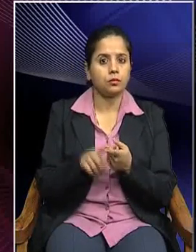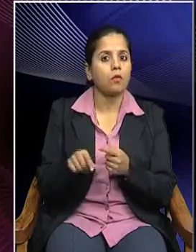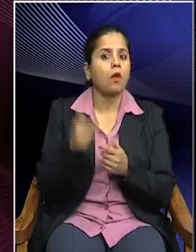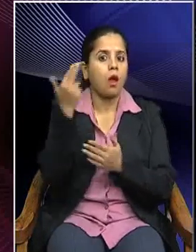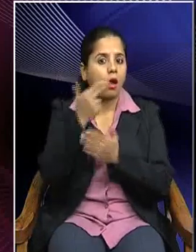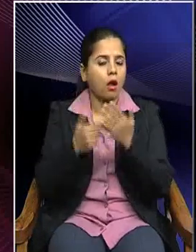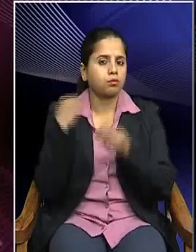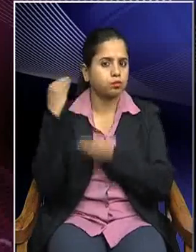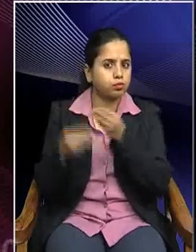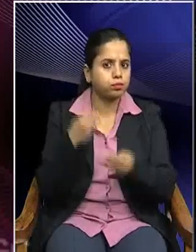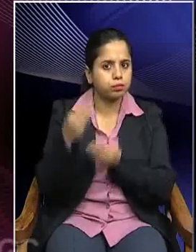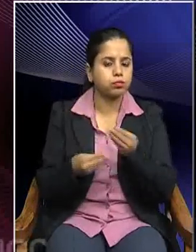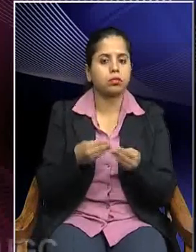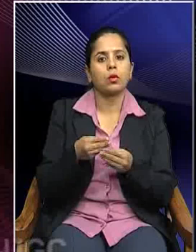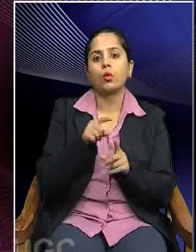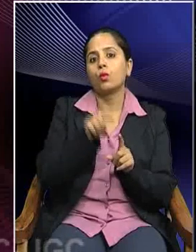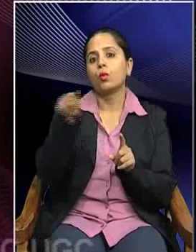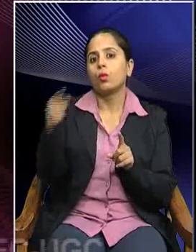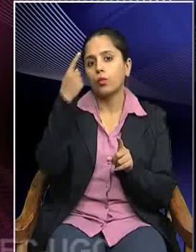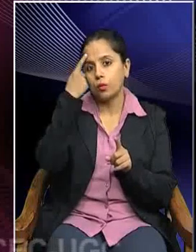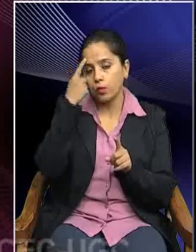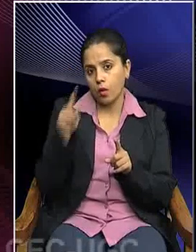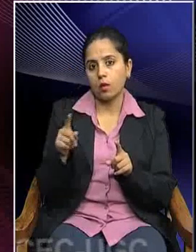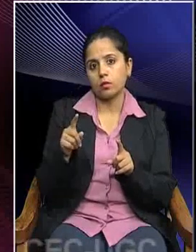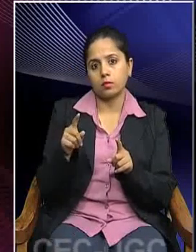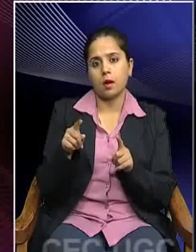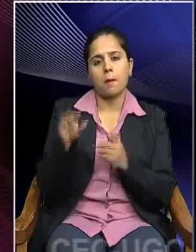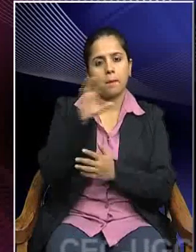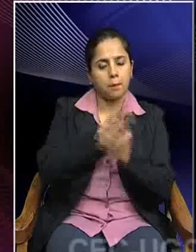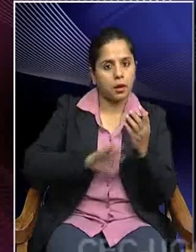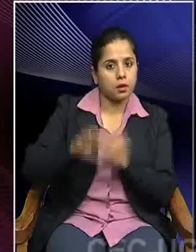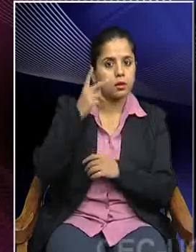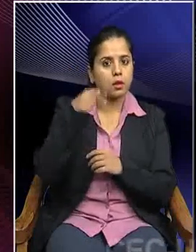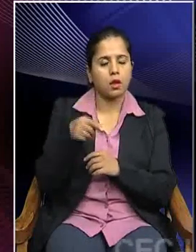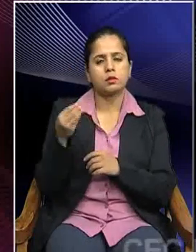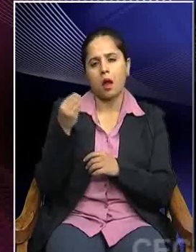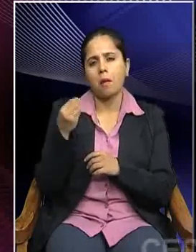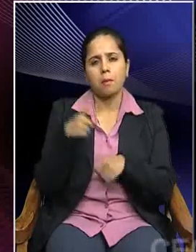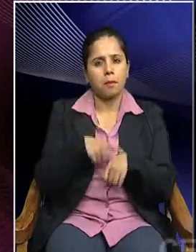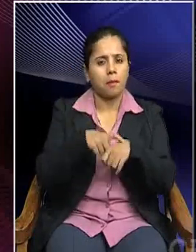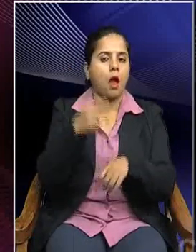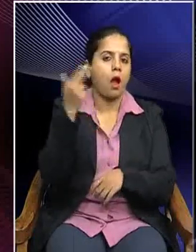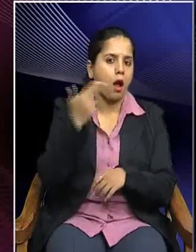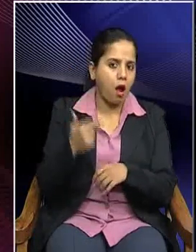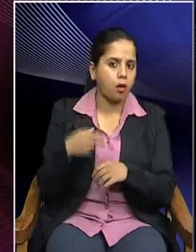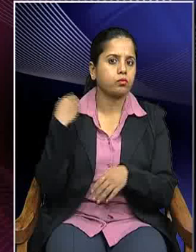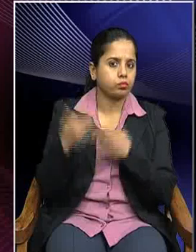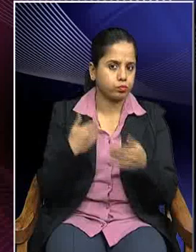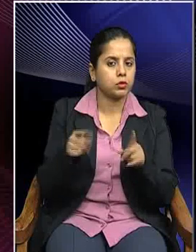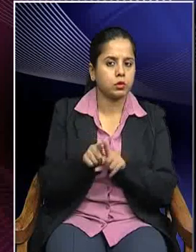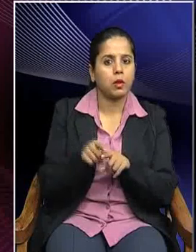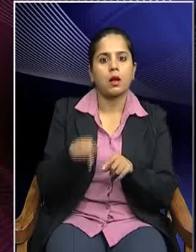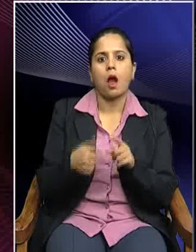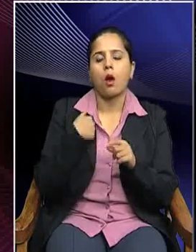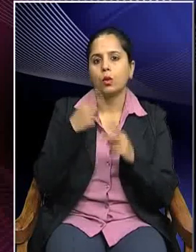artistic tradition to a kind of mixture of quite a few art tradition is what we get